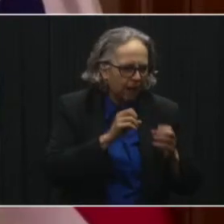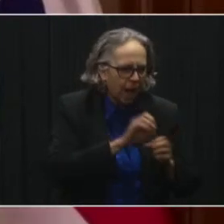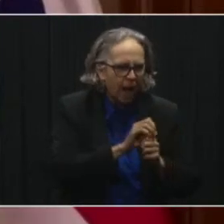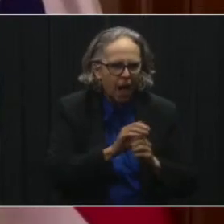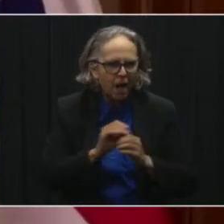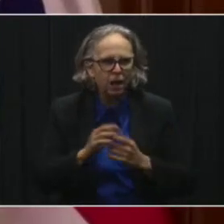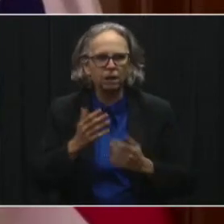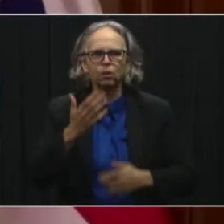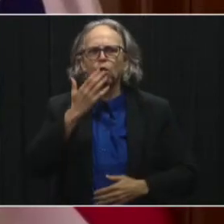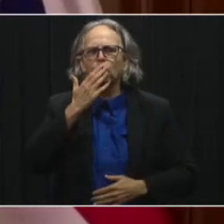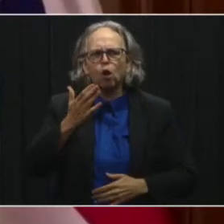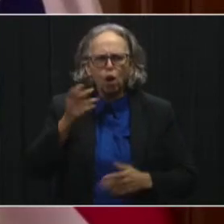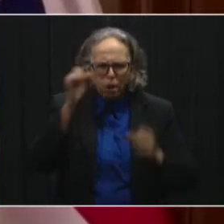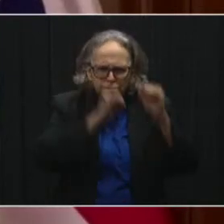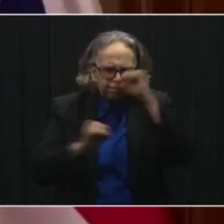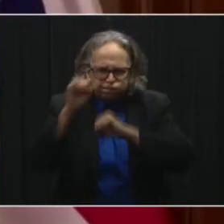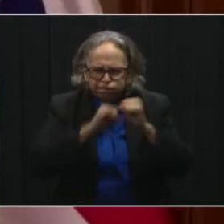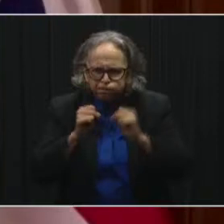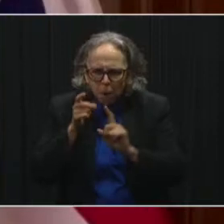certainly has some impact.